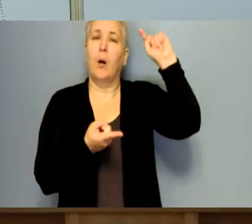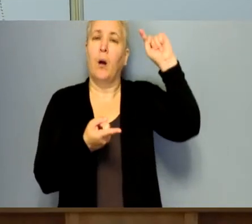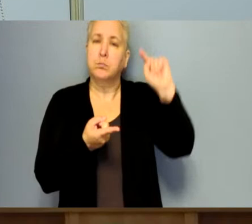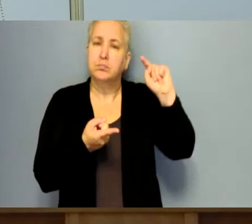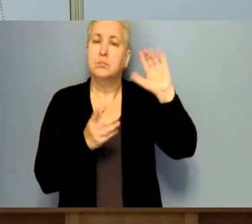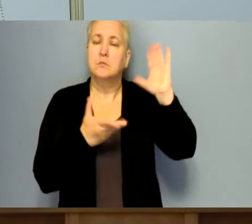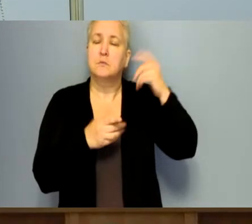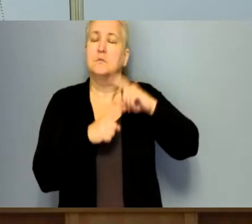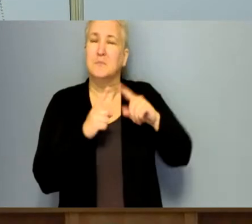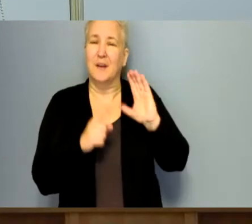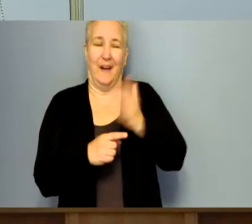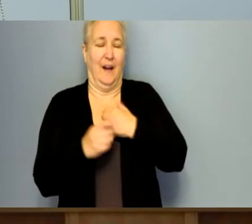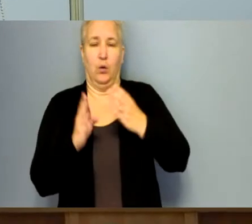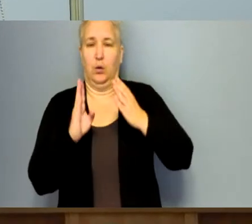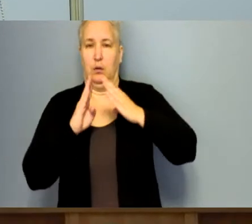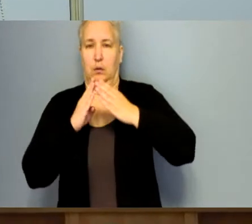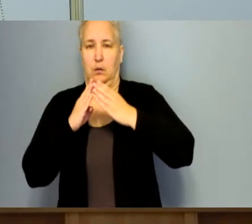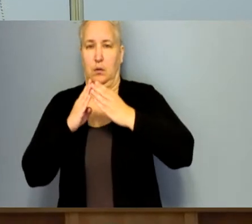housing